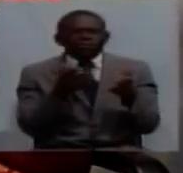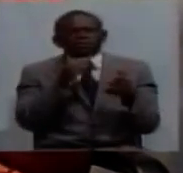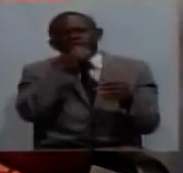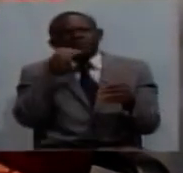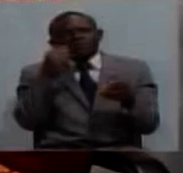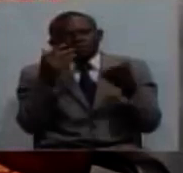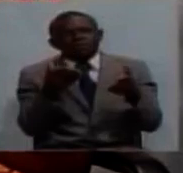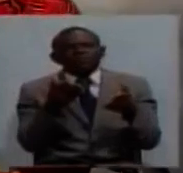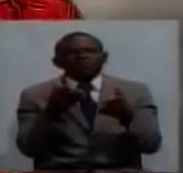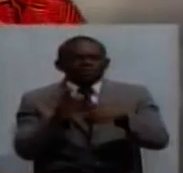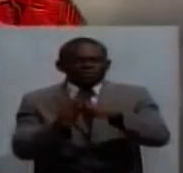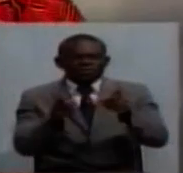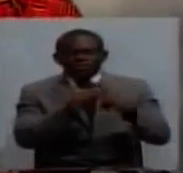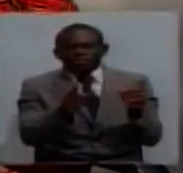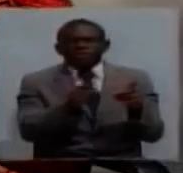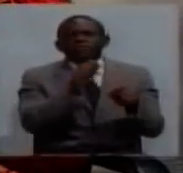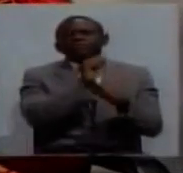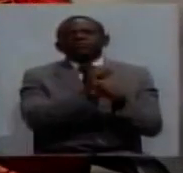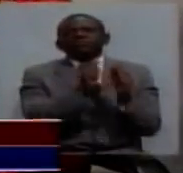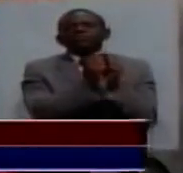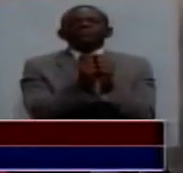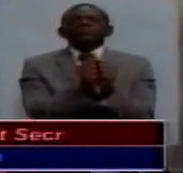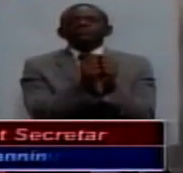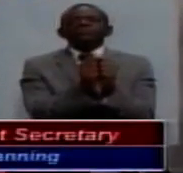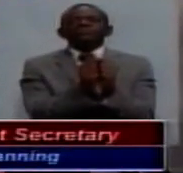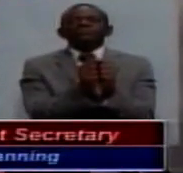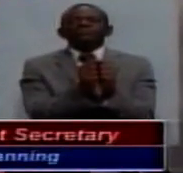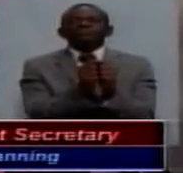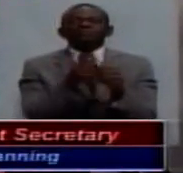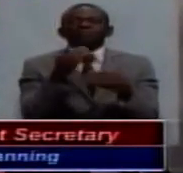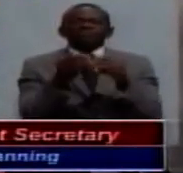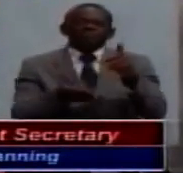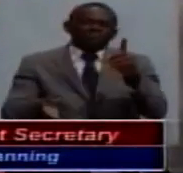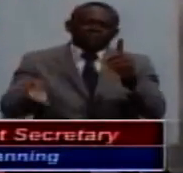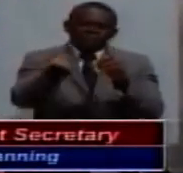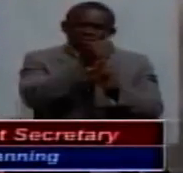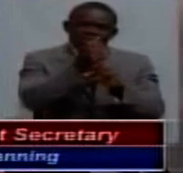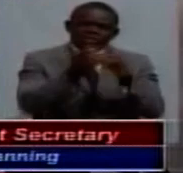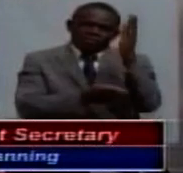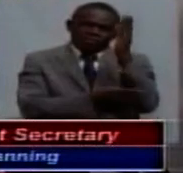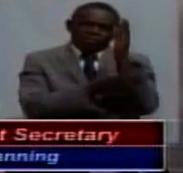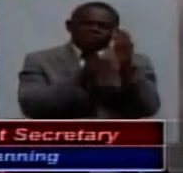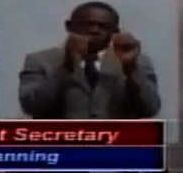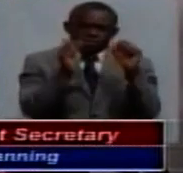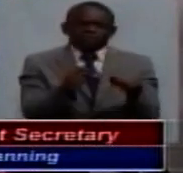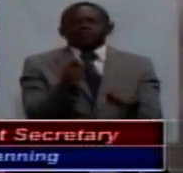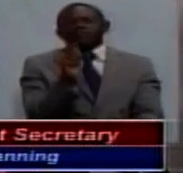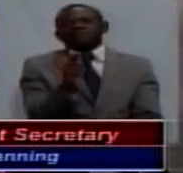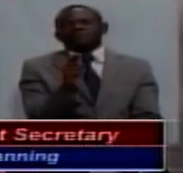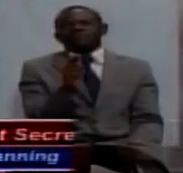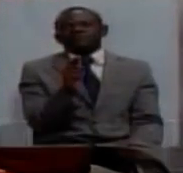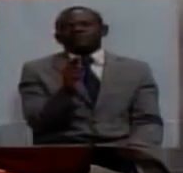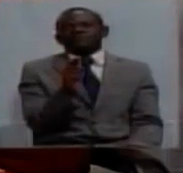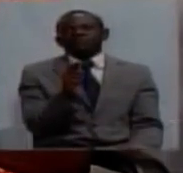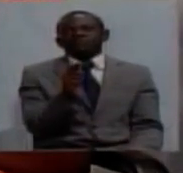constantly working together so that you say we have achieved the first layer, the next layer comes with the various sectors who build